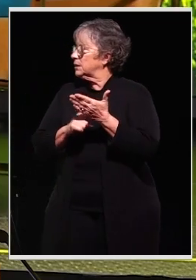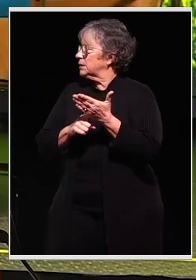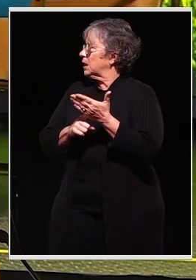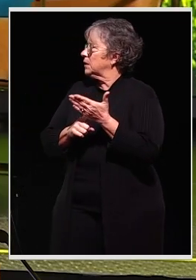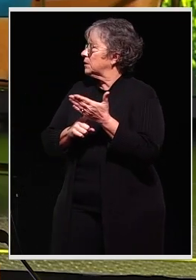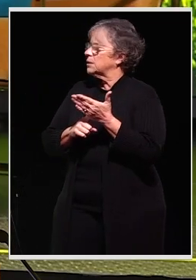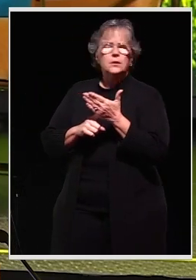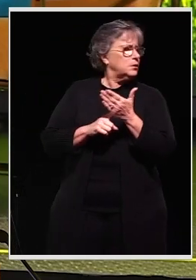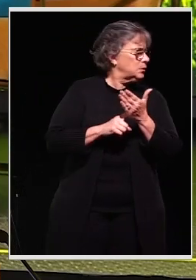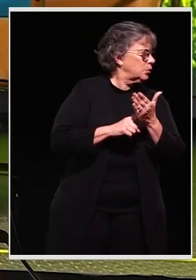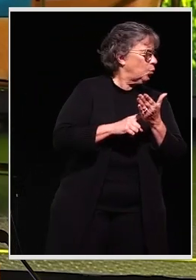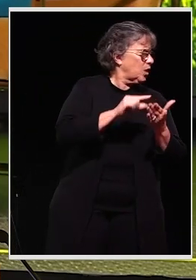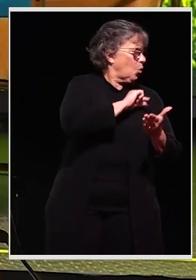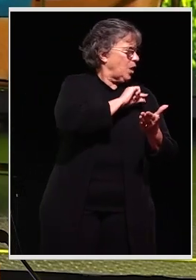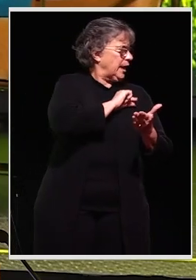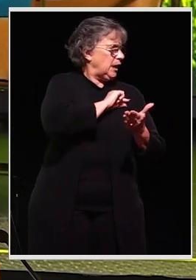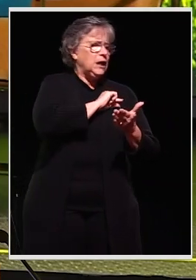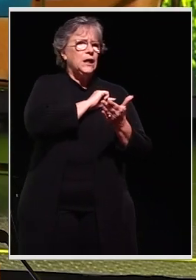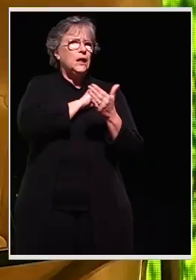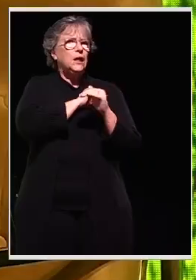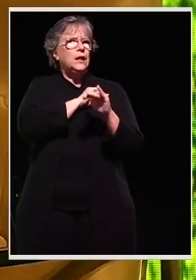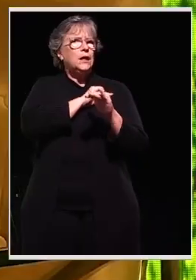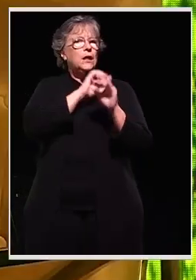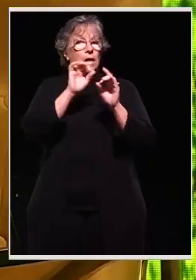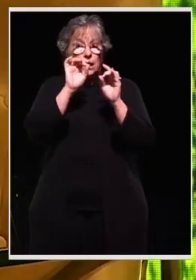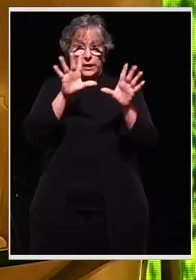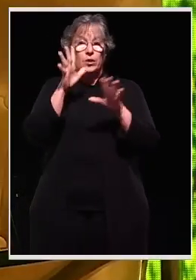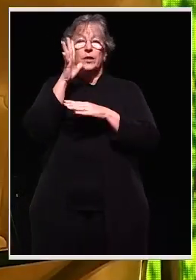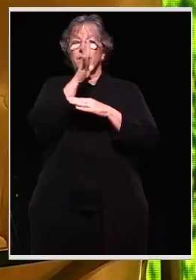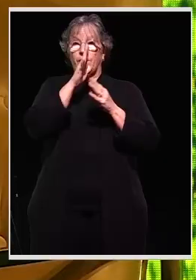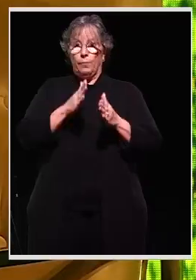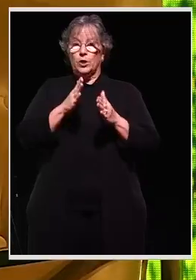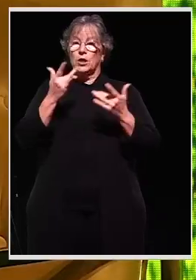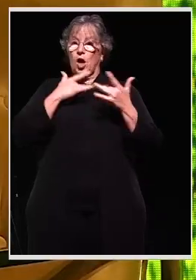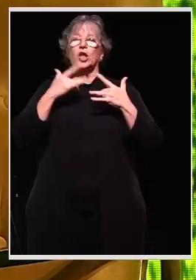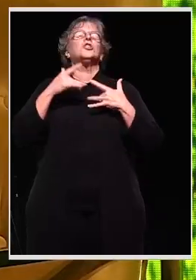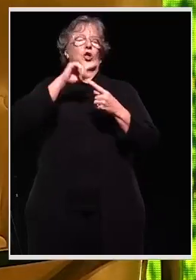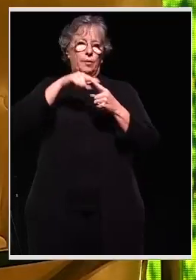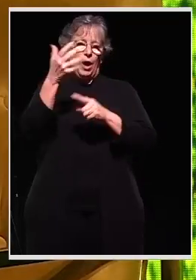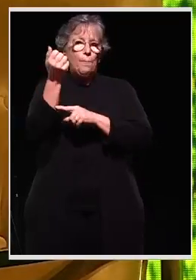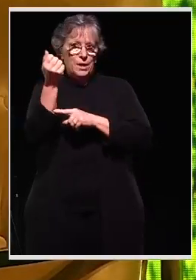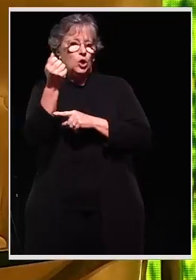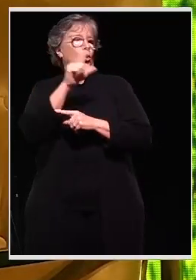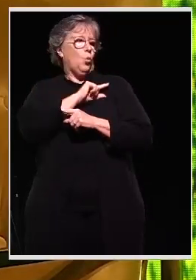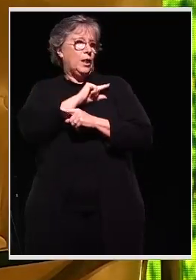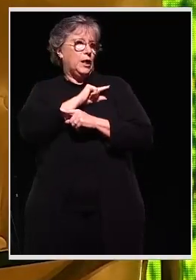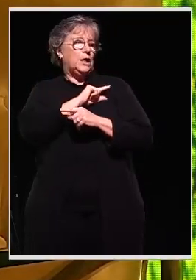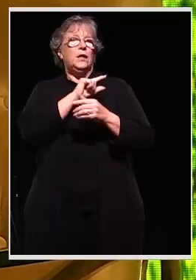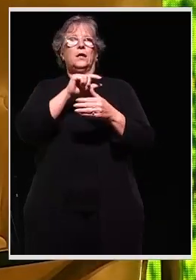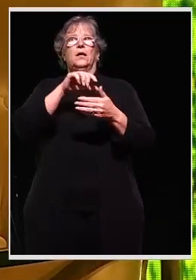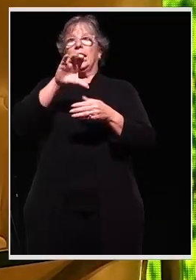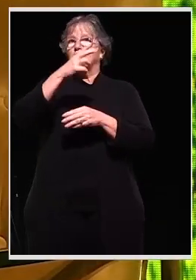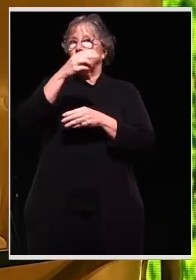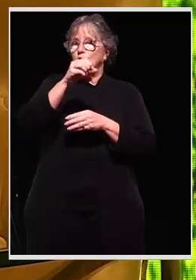how this all kind of comes together, because obviously the farmers are concerned about milk quality. The companies such as Chobani